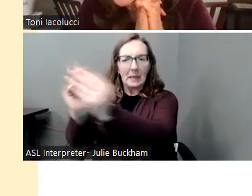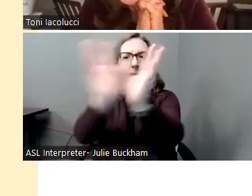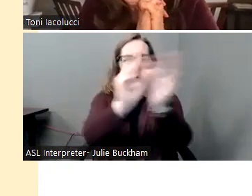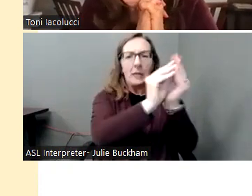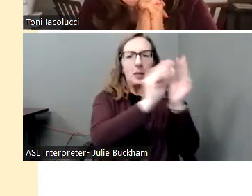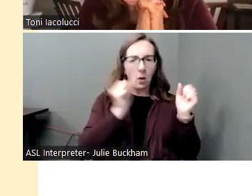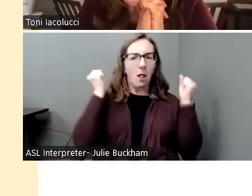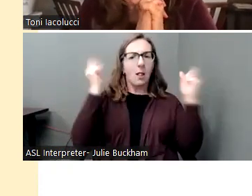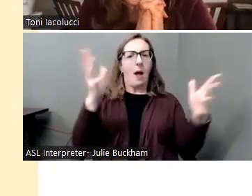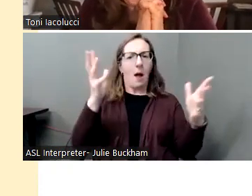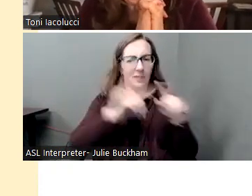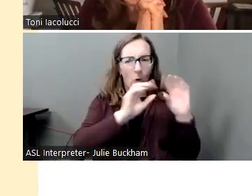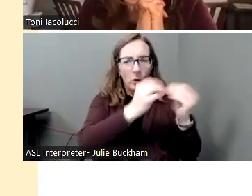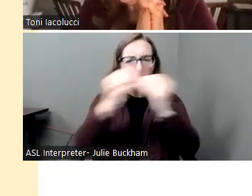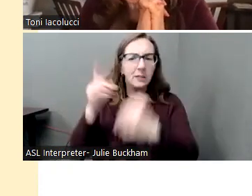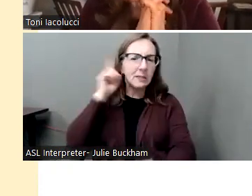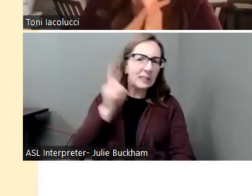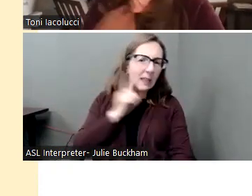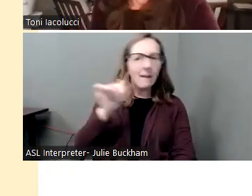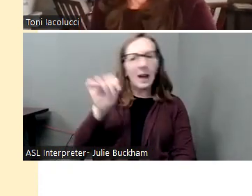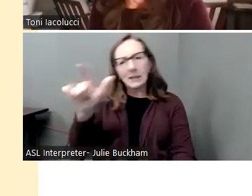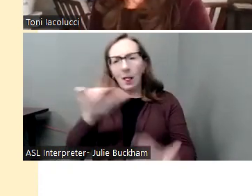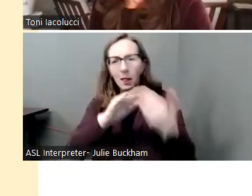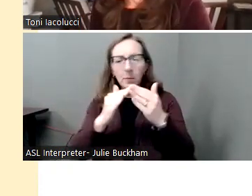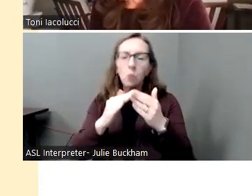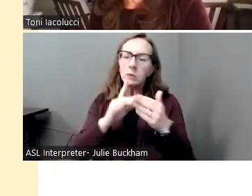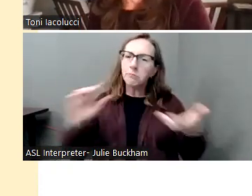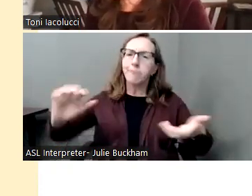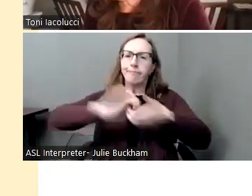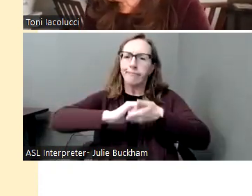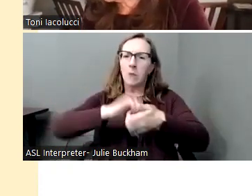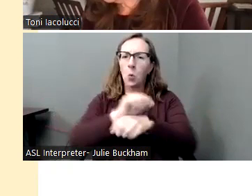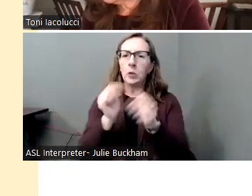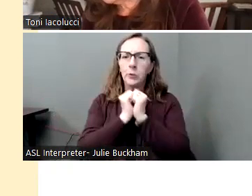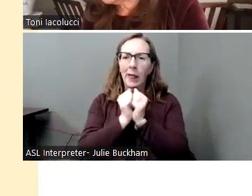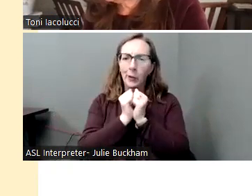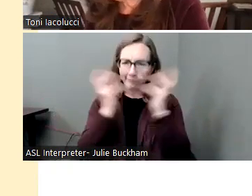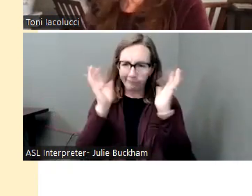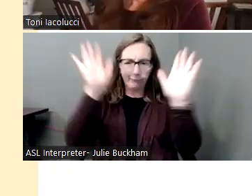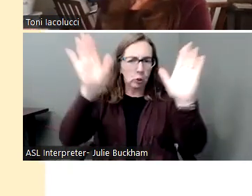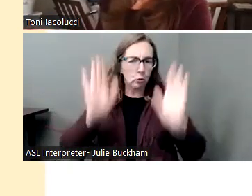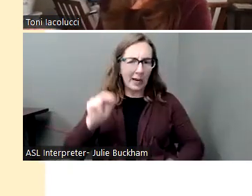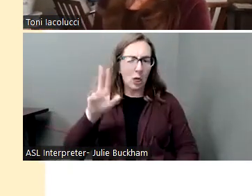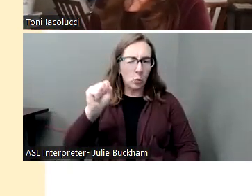ASL community, and we've been able to work together. So that's really great news. Okay, next slide, please.